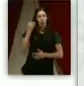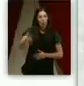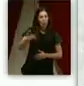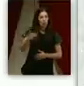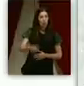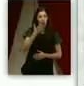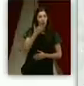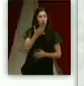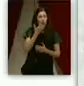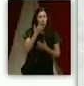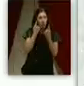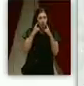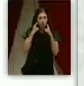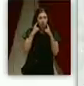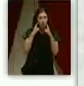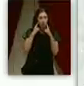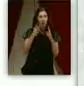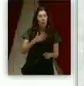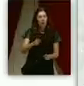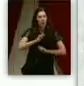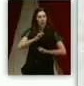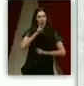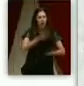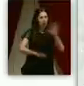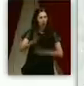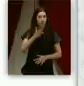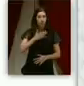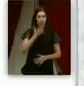especially when we are receiving them through different channels.